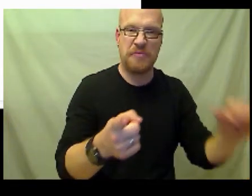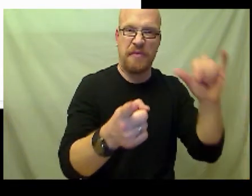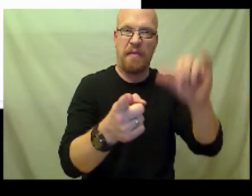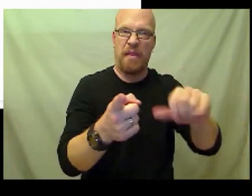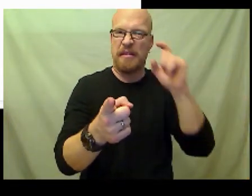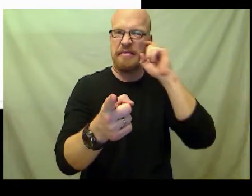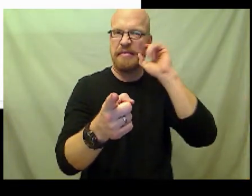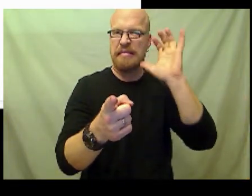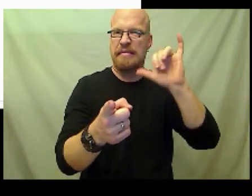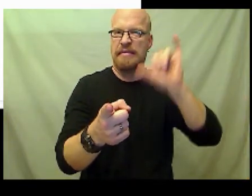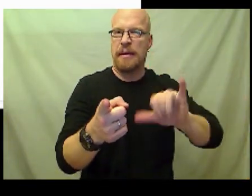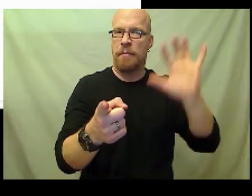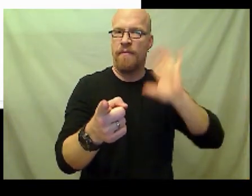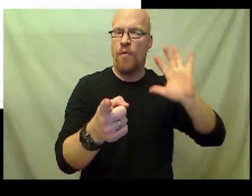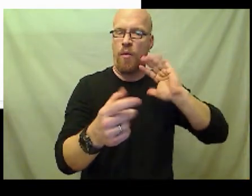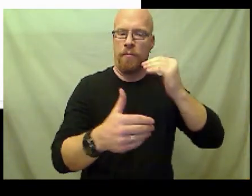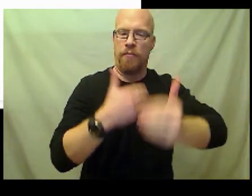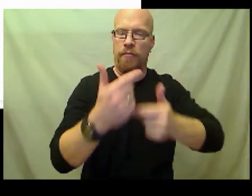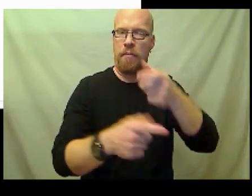And there you have it.